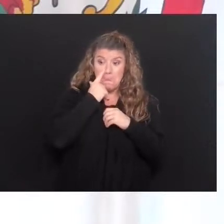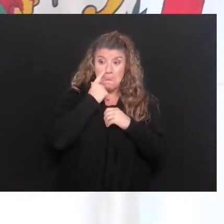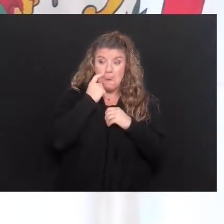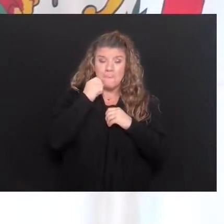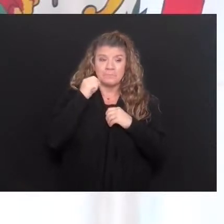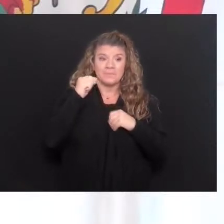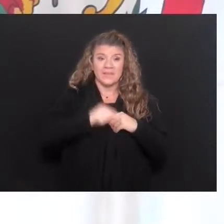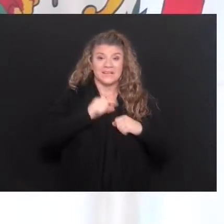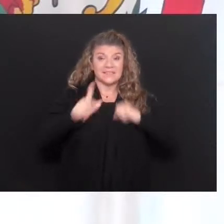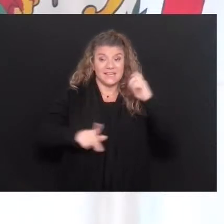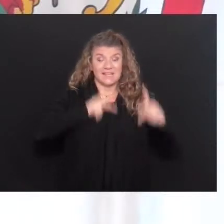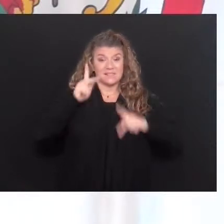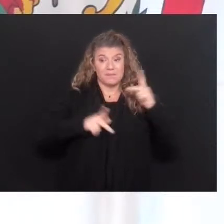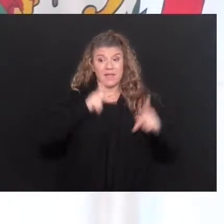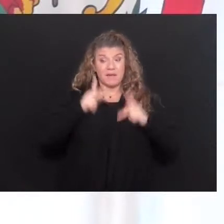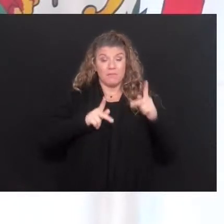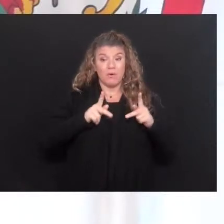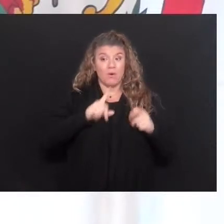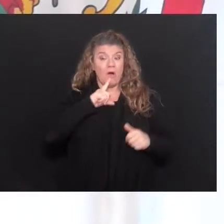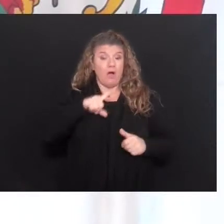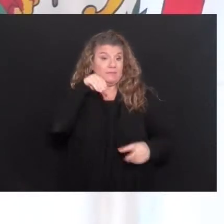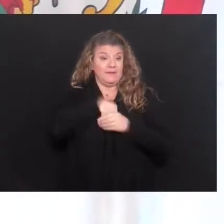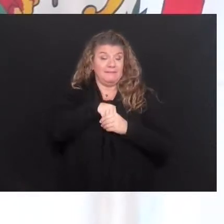These people are in a lottery to themselves.